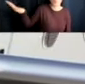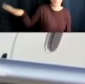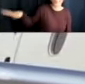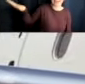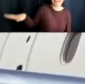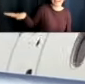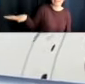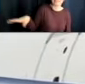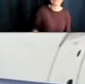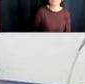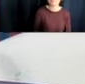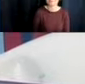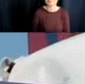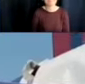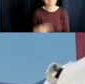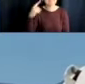are in the wing.